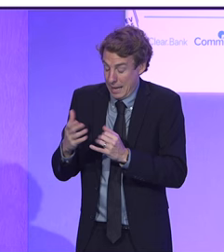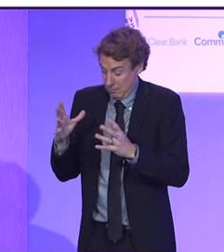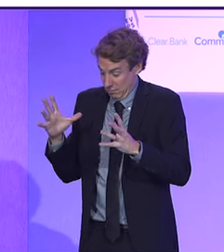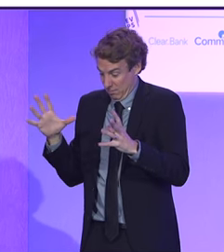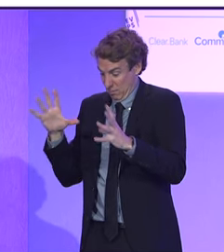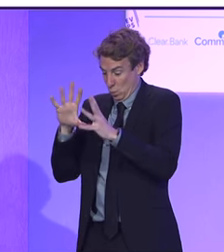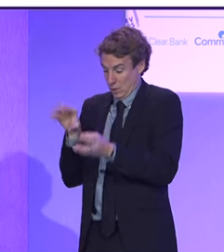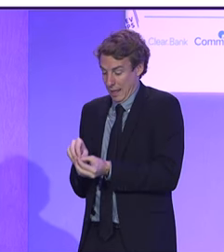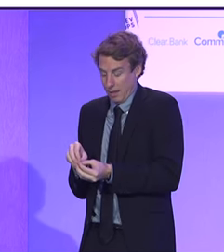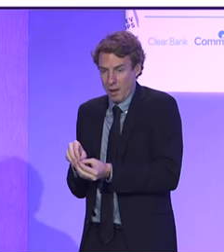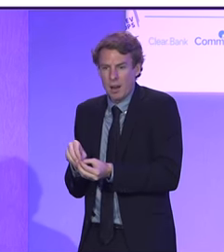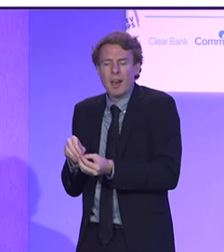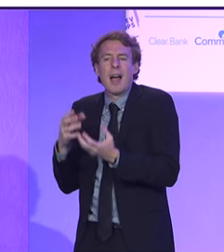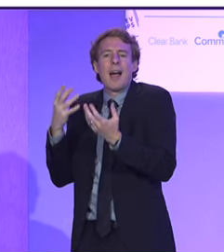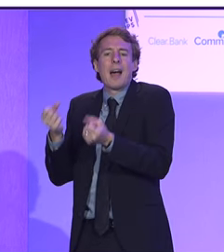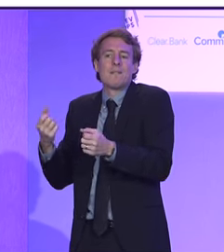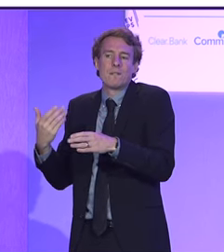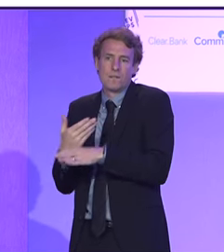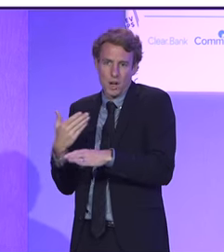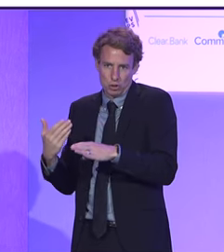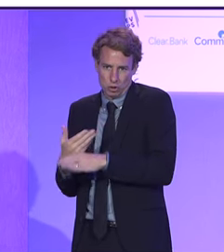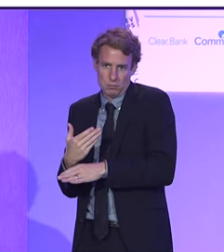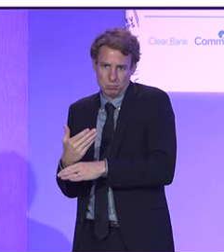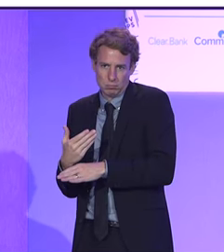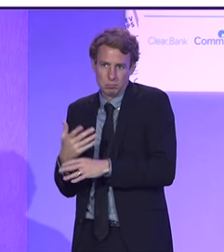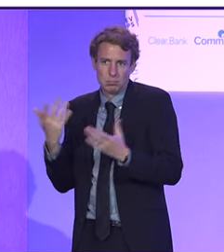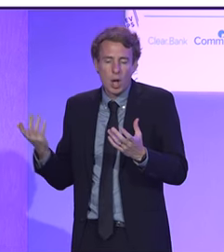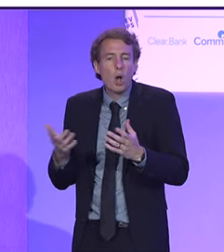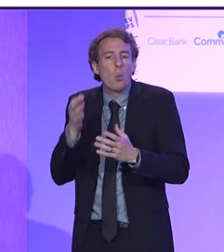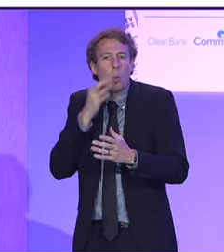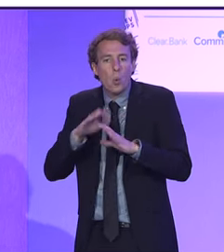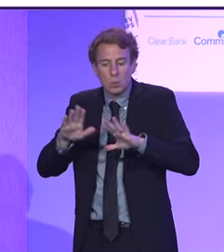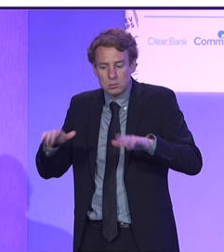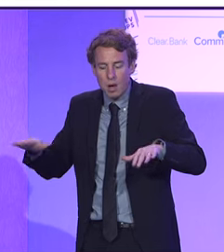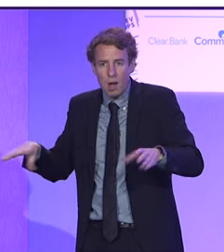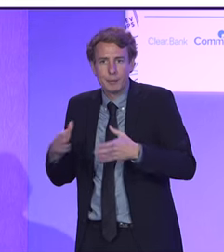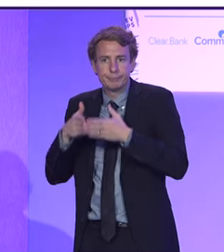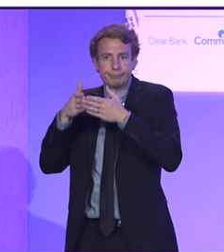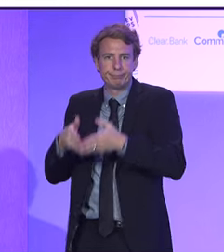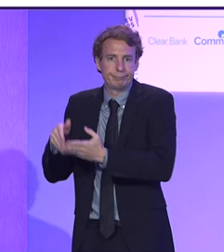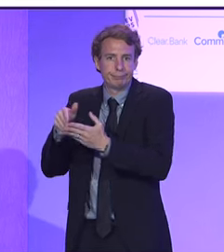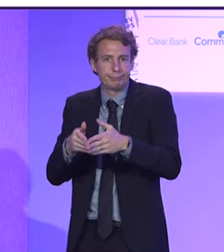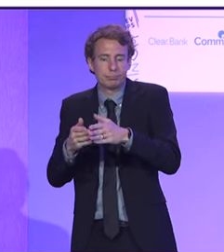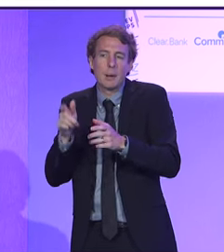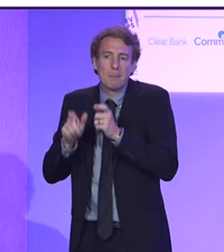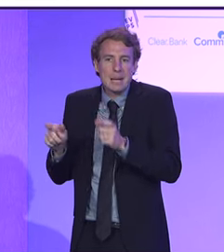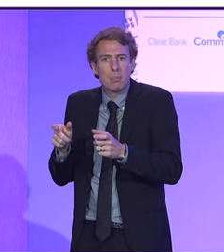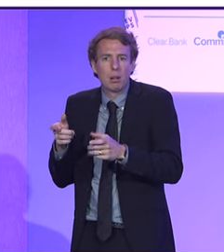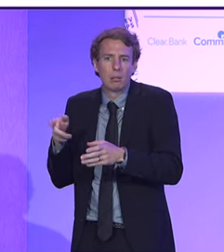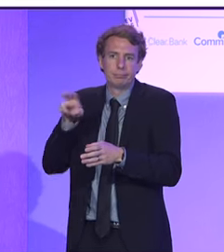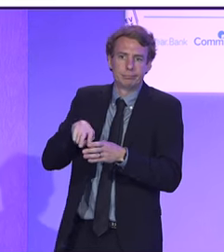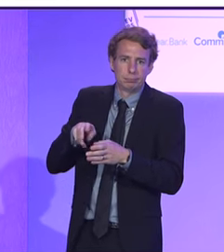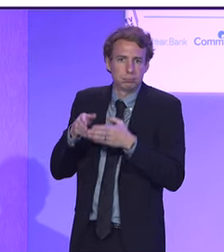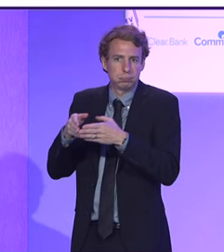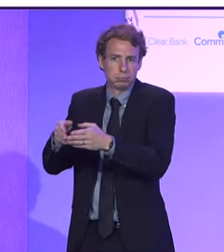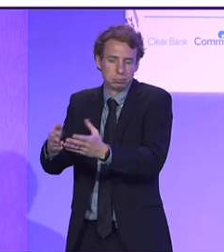this case, it's to transport people over water from one place to the other. And in systems thinking, what we say is